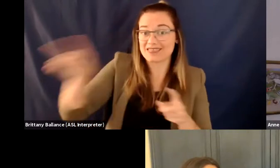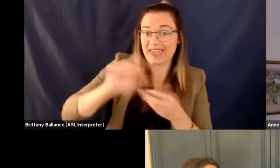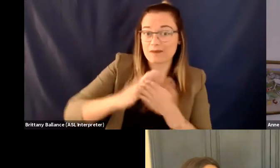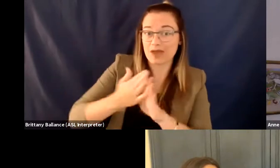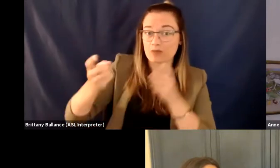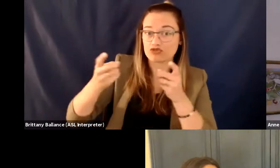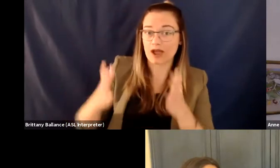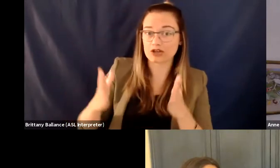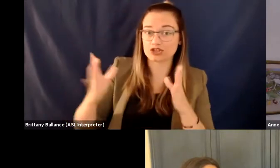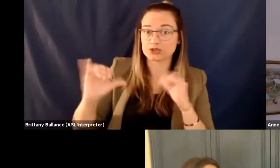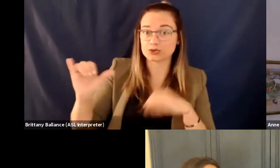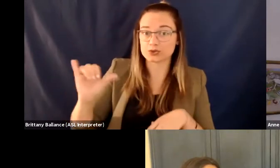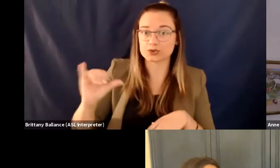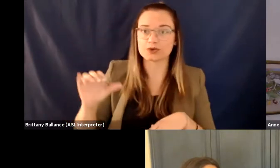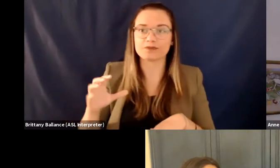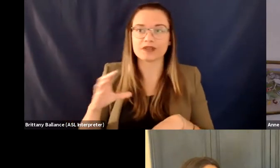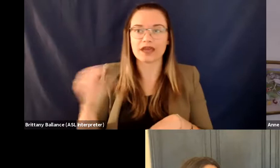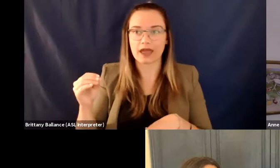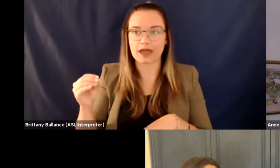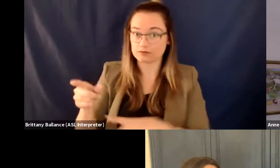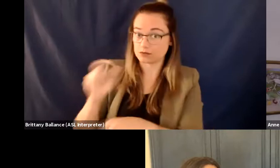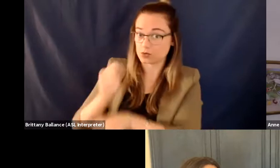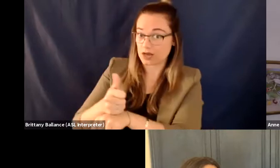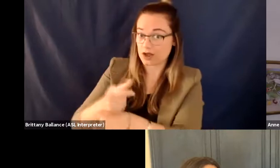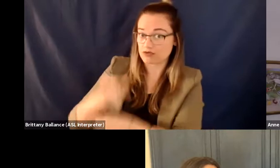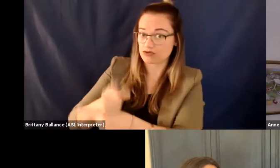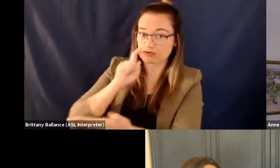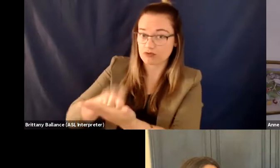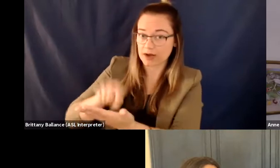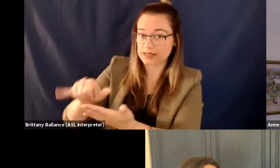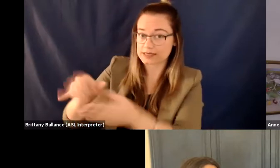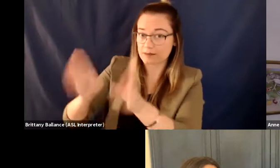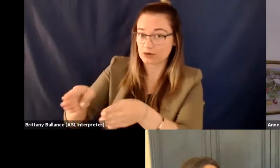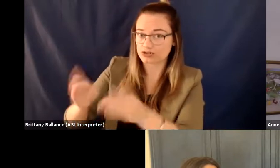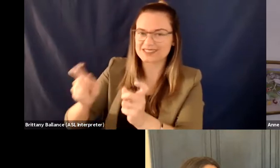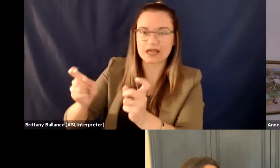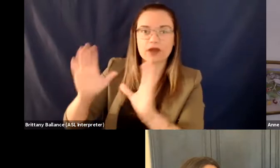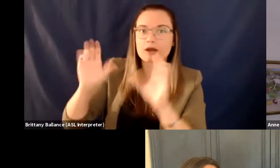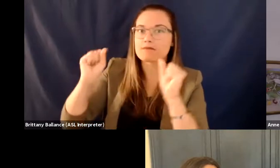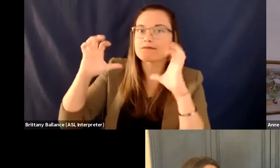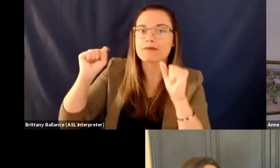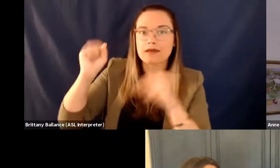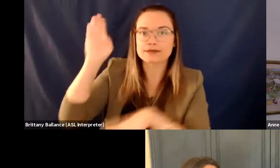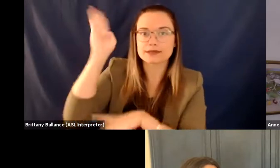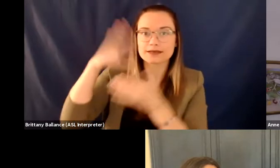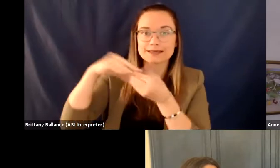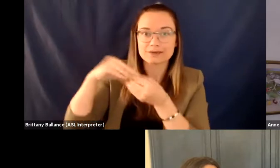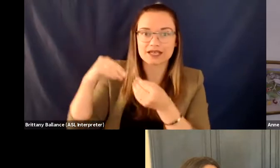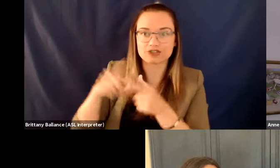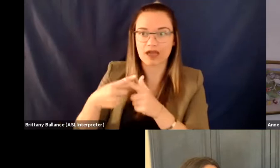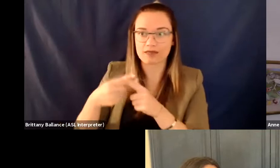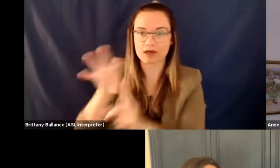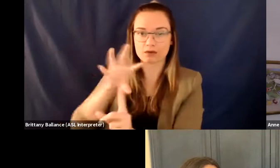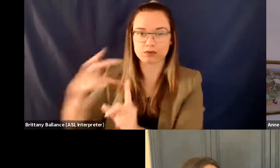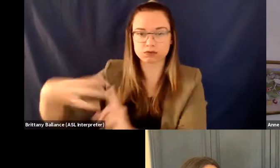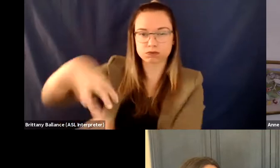say, to be in the right place, to recognize that this kid is giving an extraordinary speech, and then to cover the hell out of it